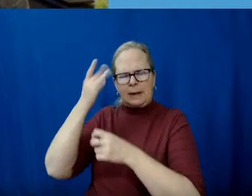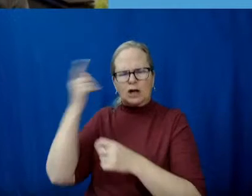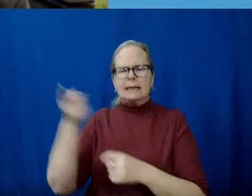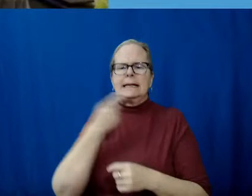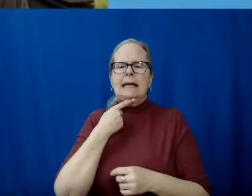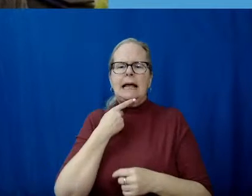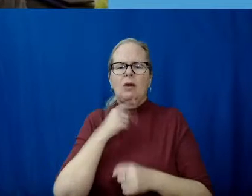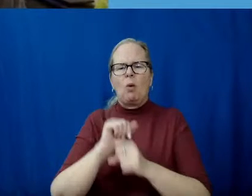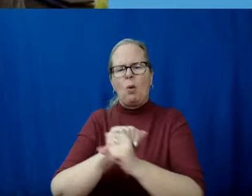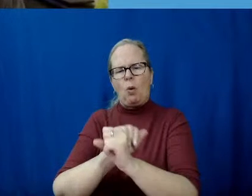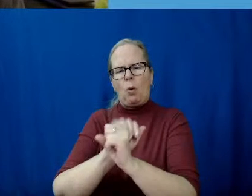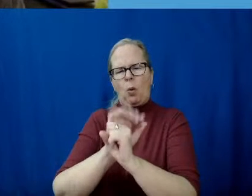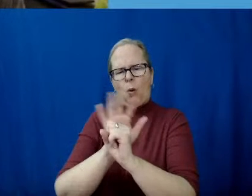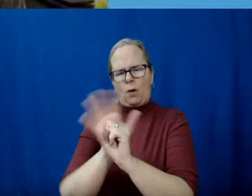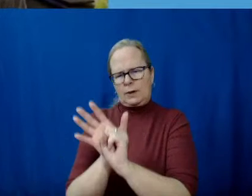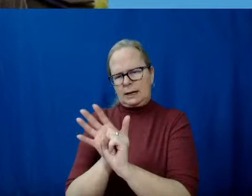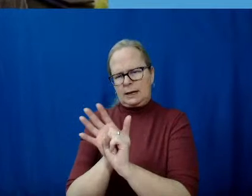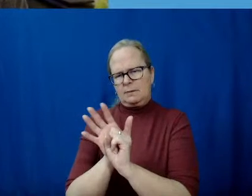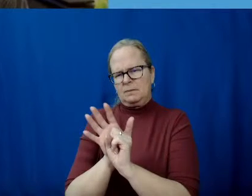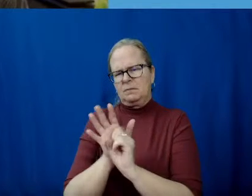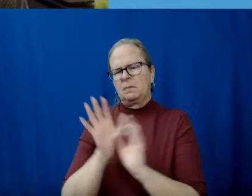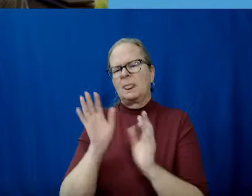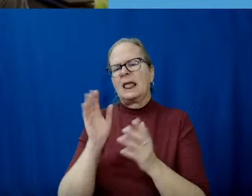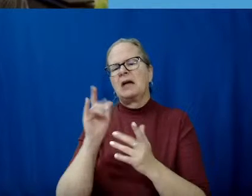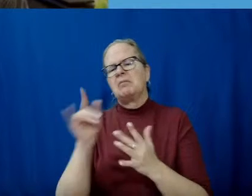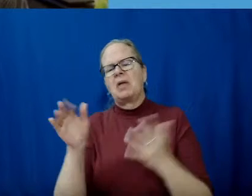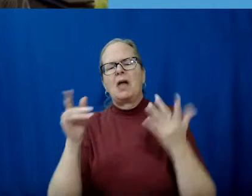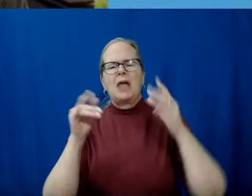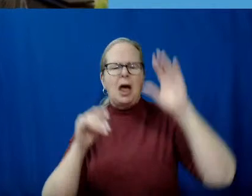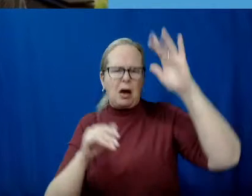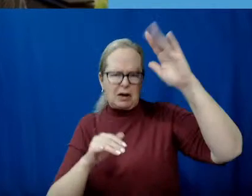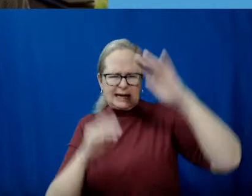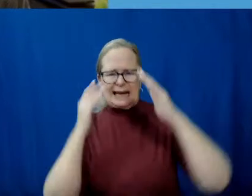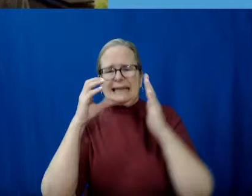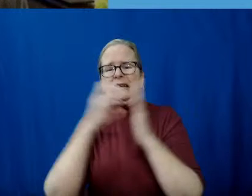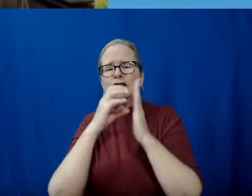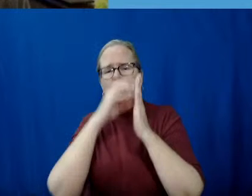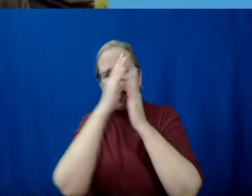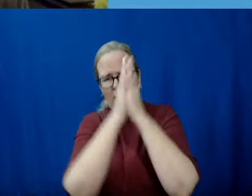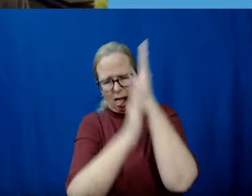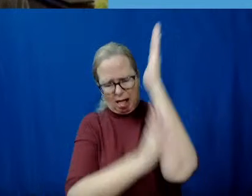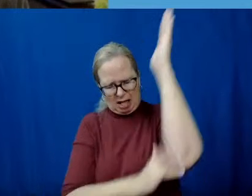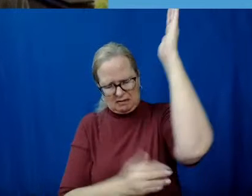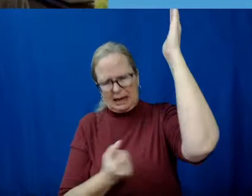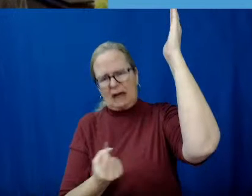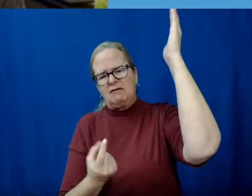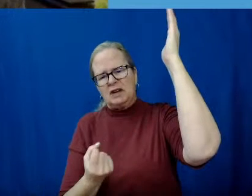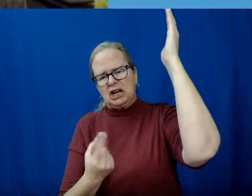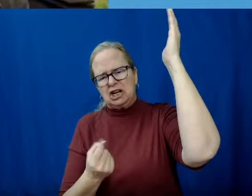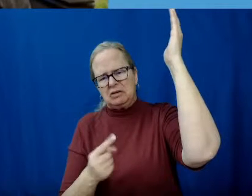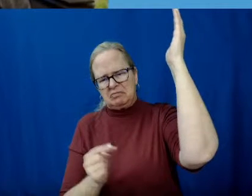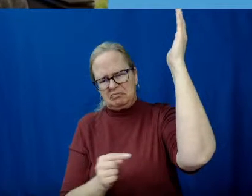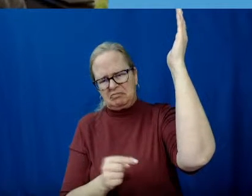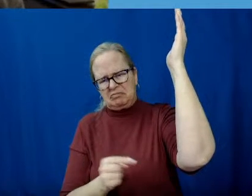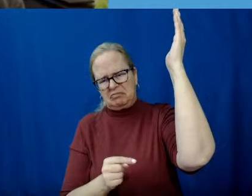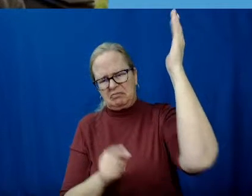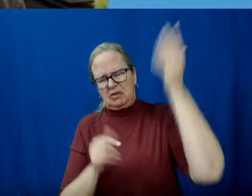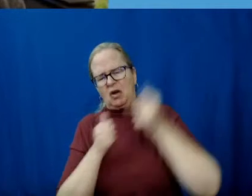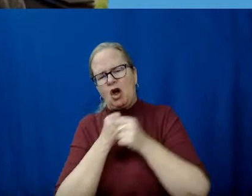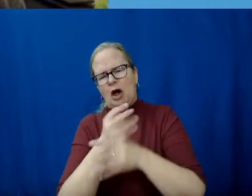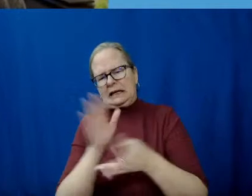10. He compared it to the flu. And at one point he said, roughly, he was saying, the